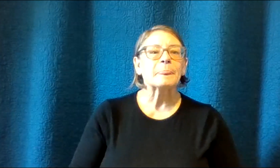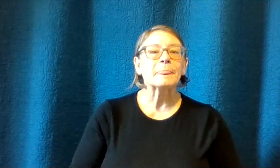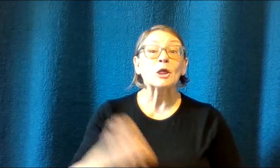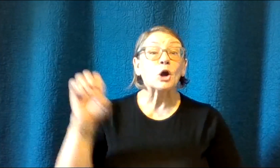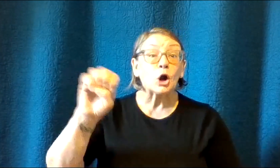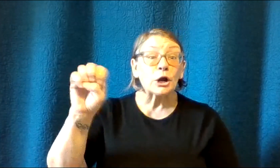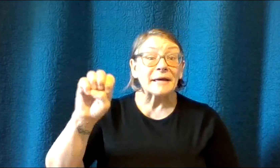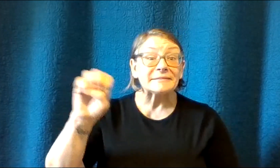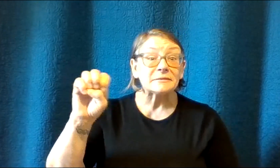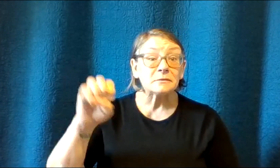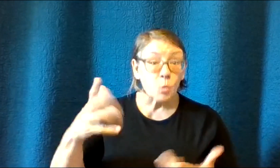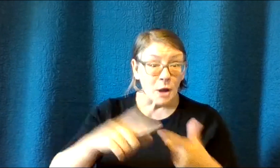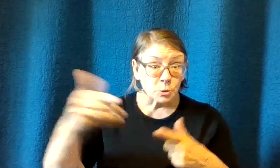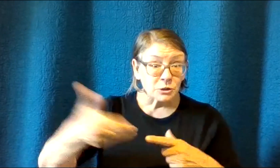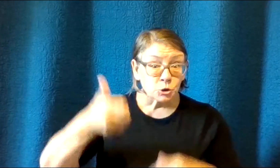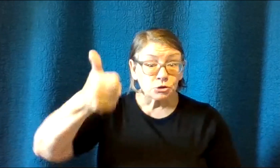Ernest?